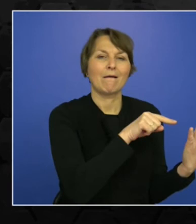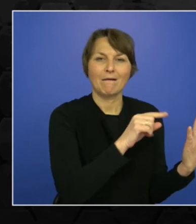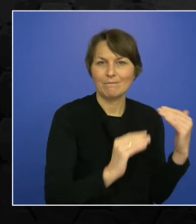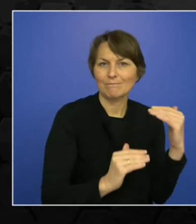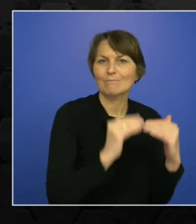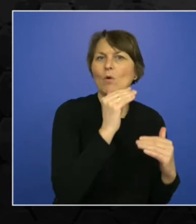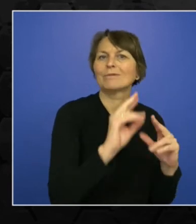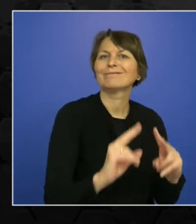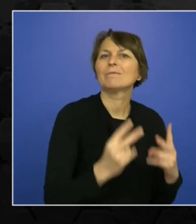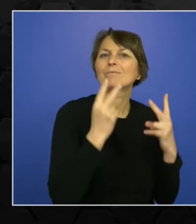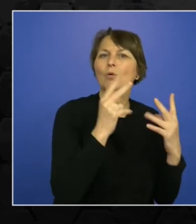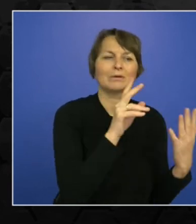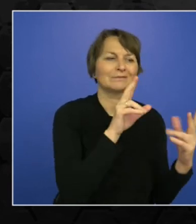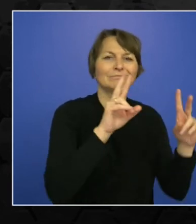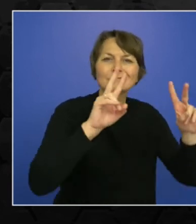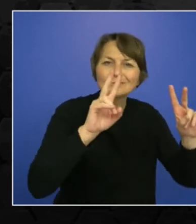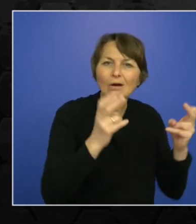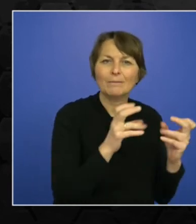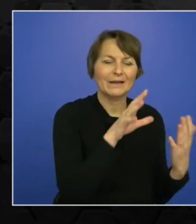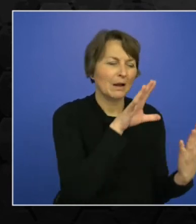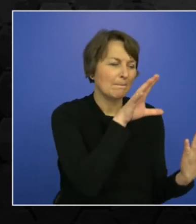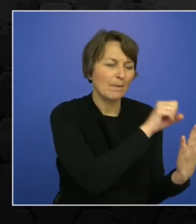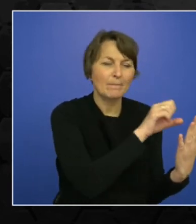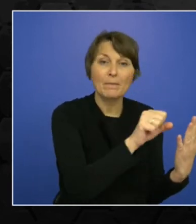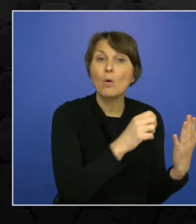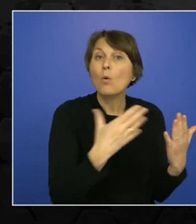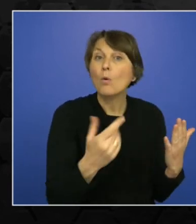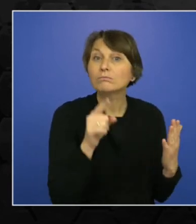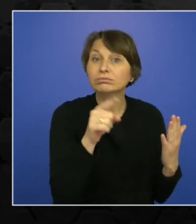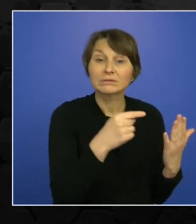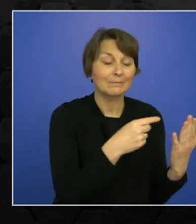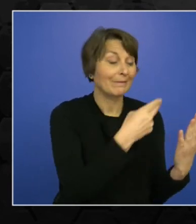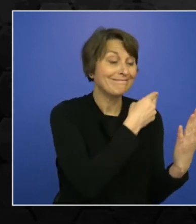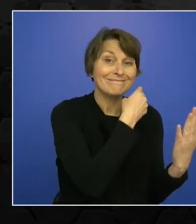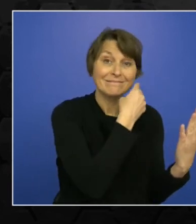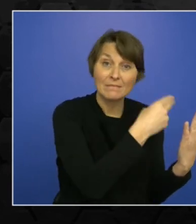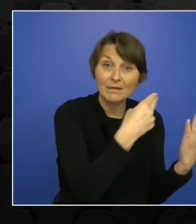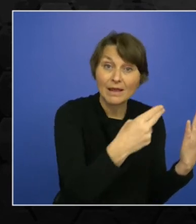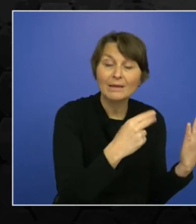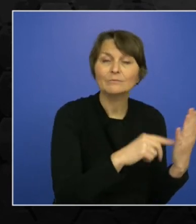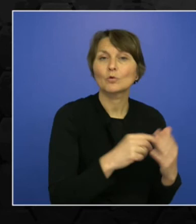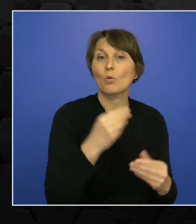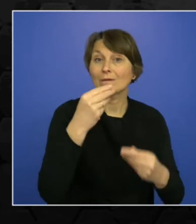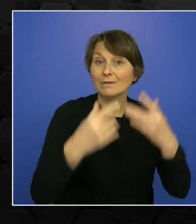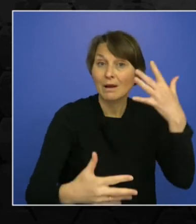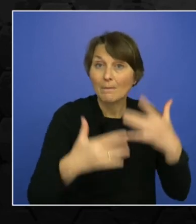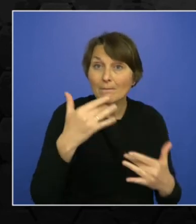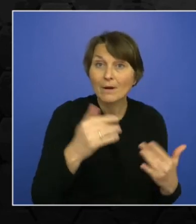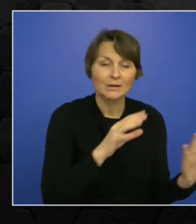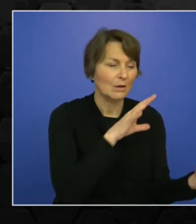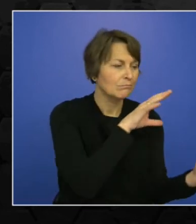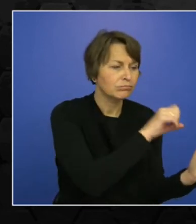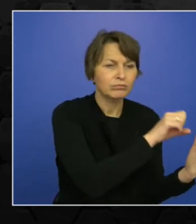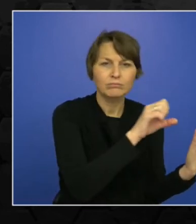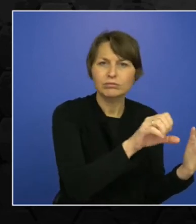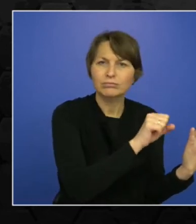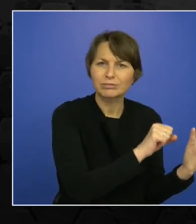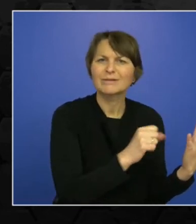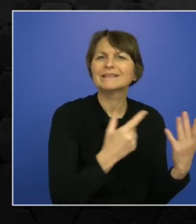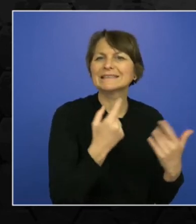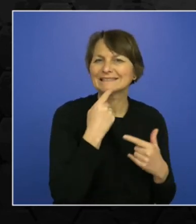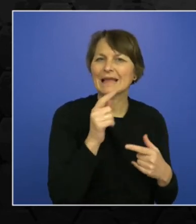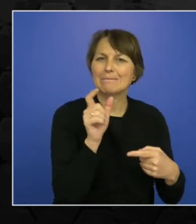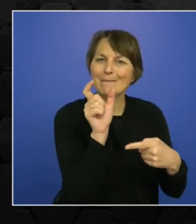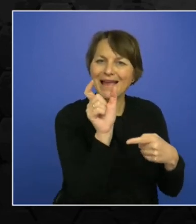also, in the text there are names, there are numbers, there are some as we said, entities. You can use